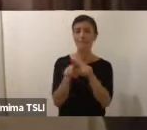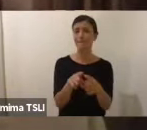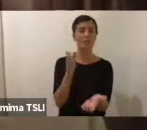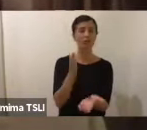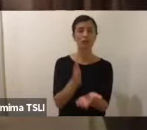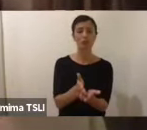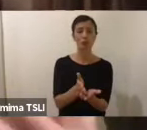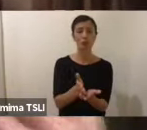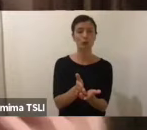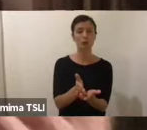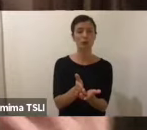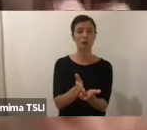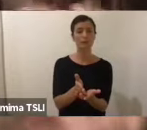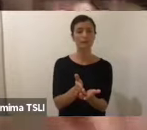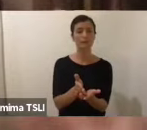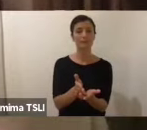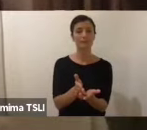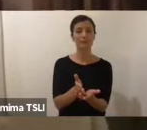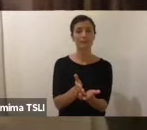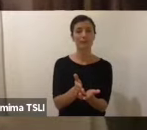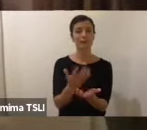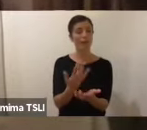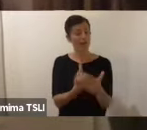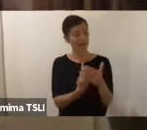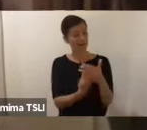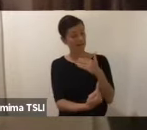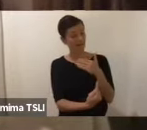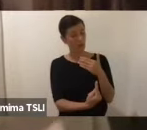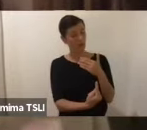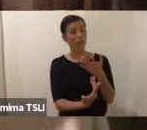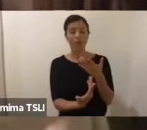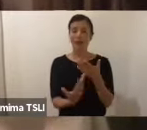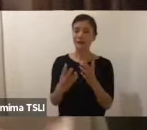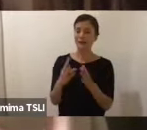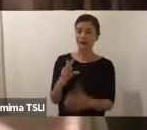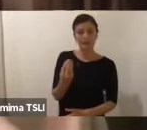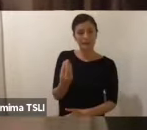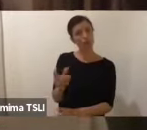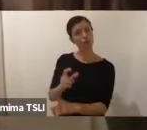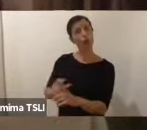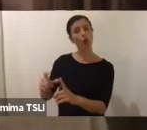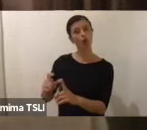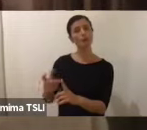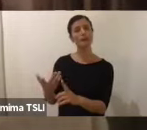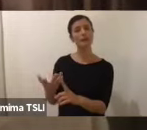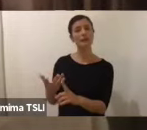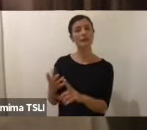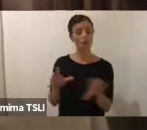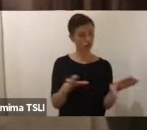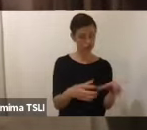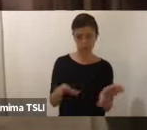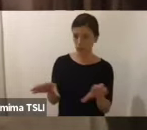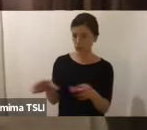group and uh individual and spiritual community isn't it so it's part of uh of group conditioning